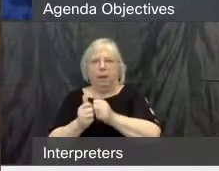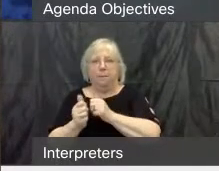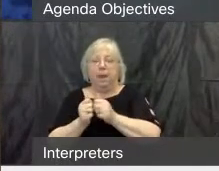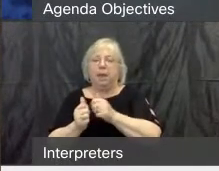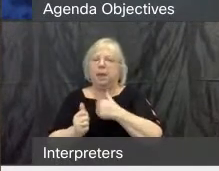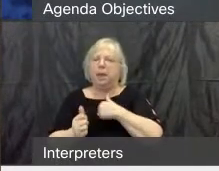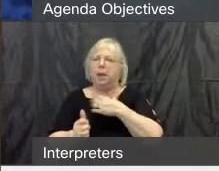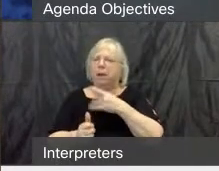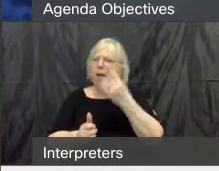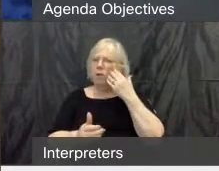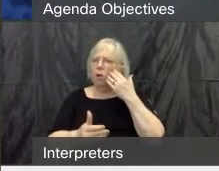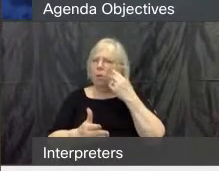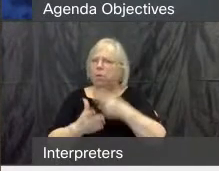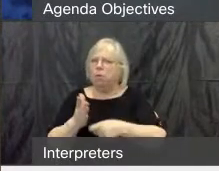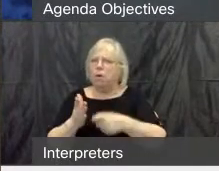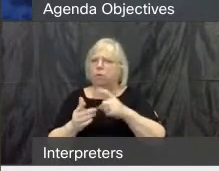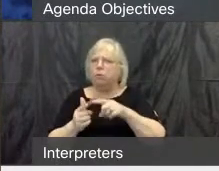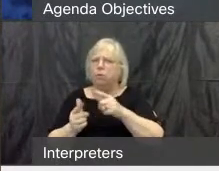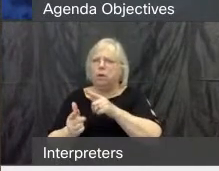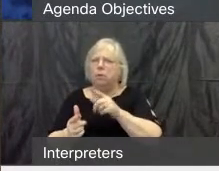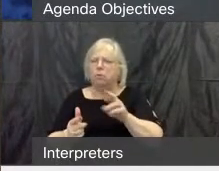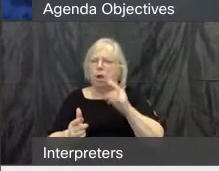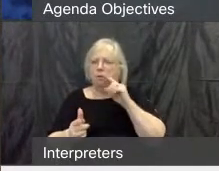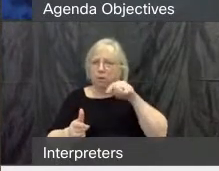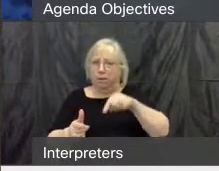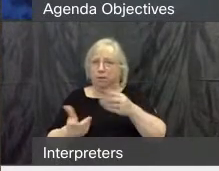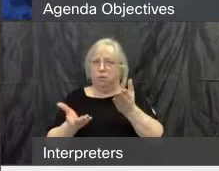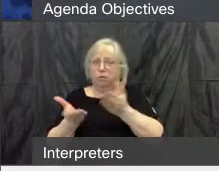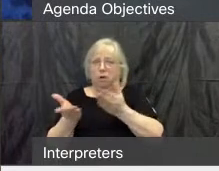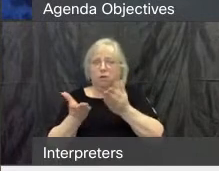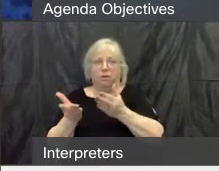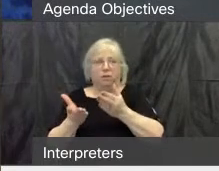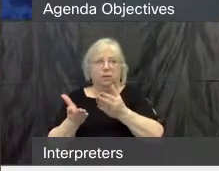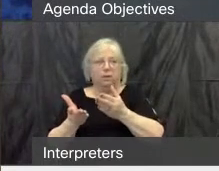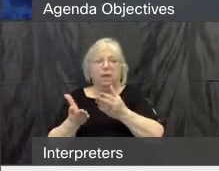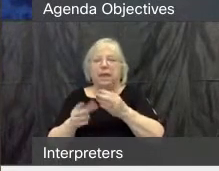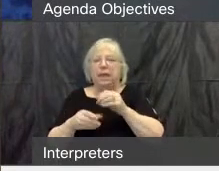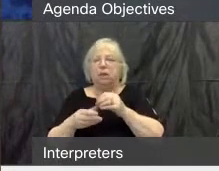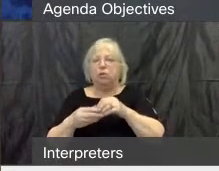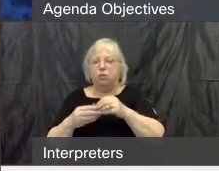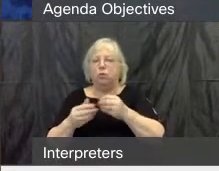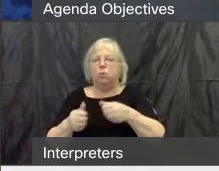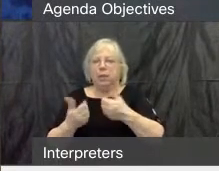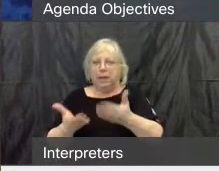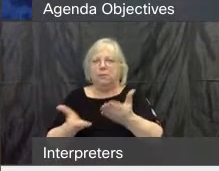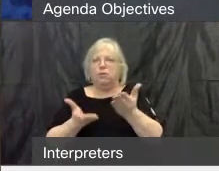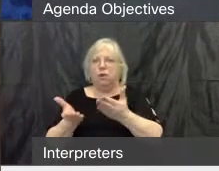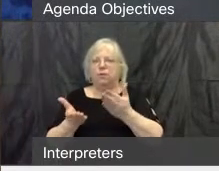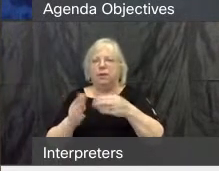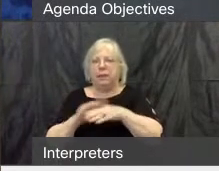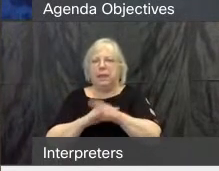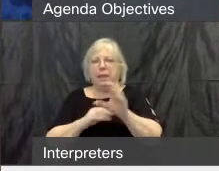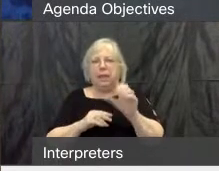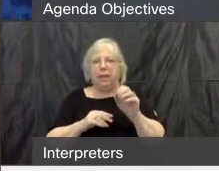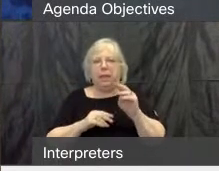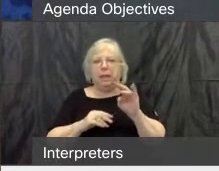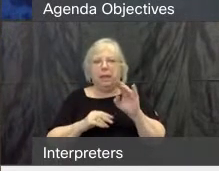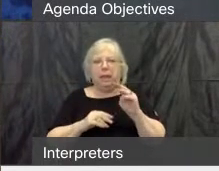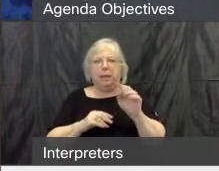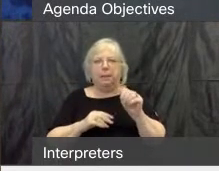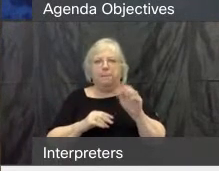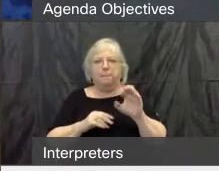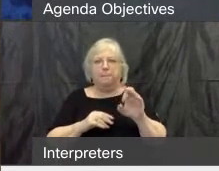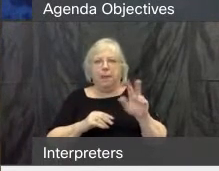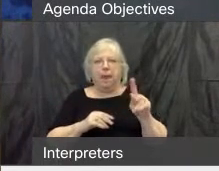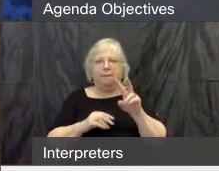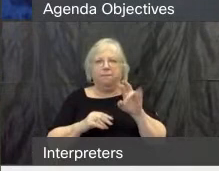like to know what the cost is to Little Rock for the service being extended to Camac Village. Also, at a time when we are